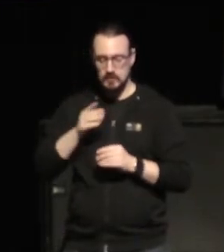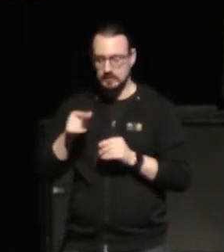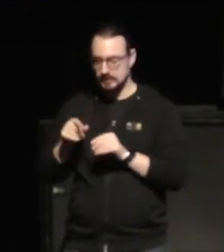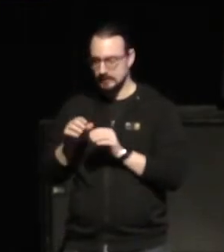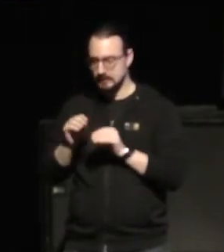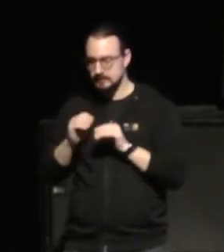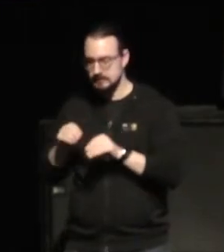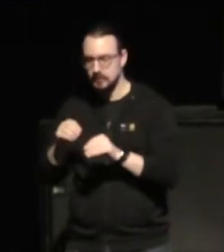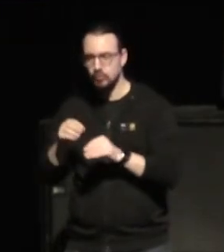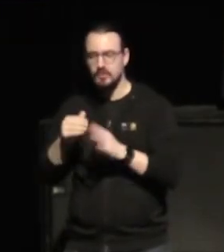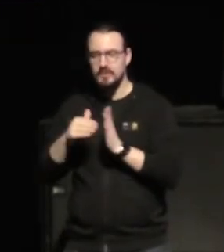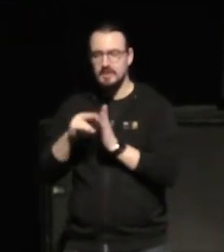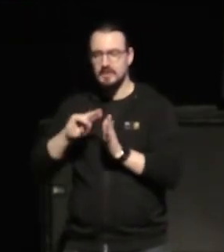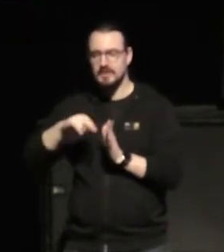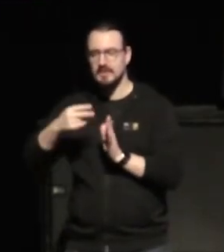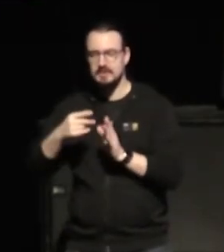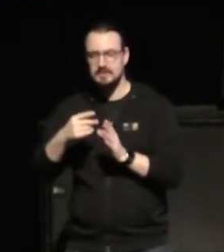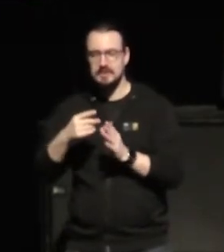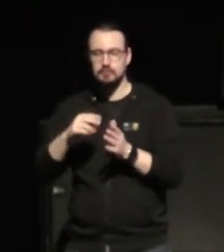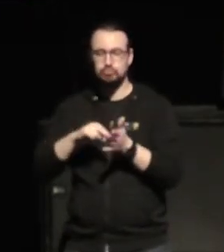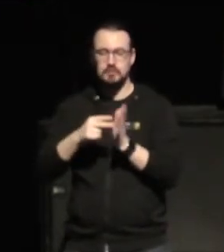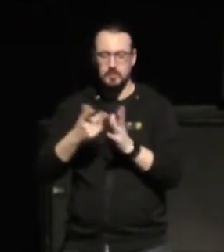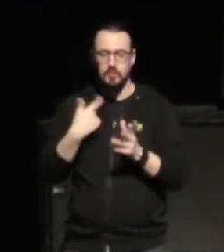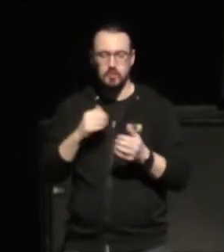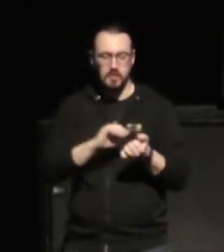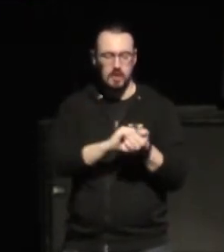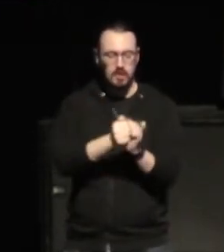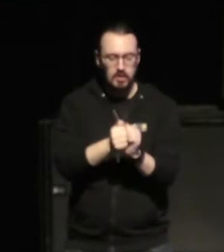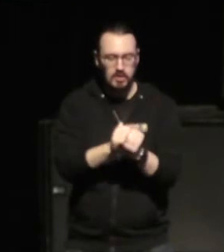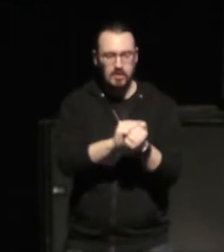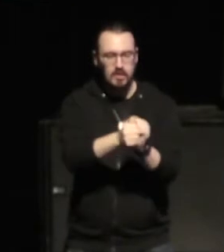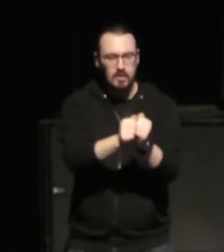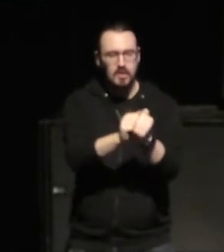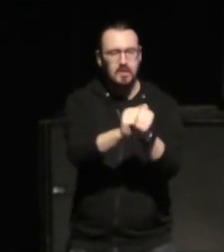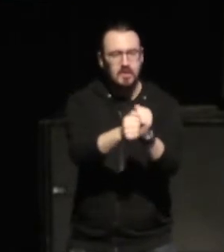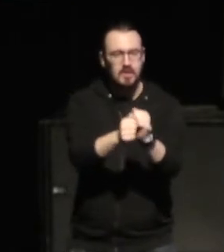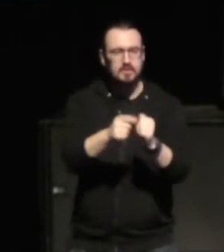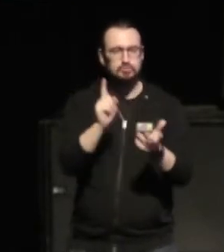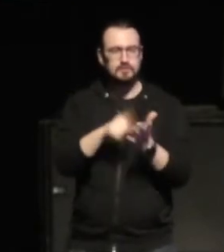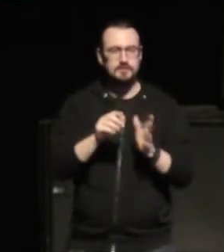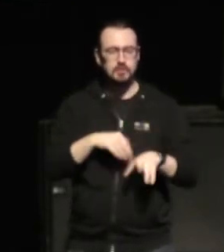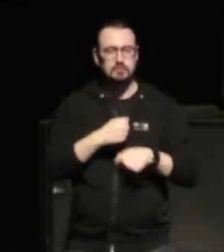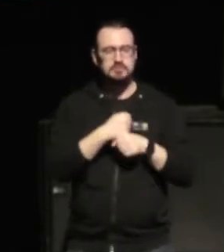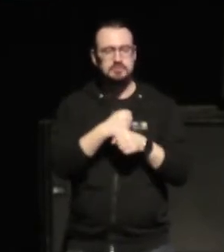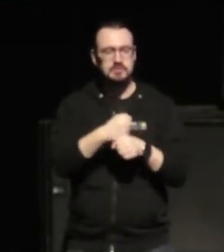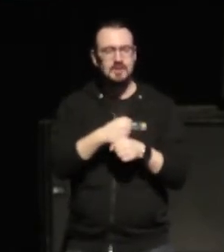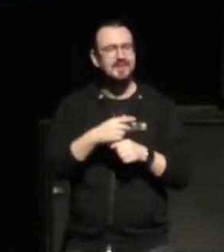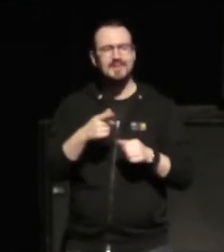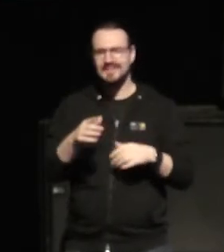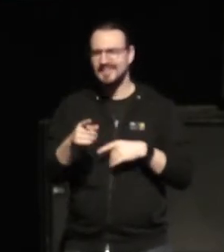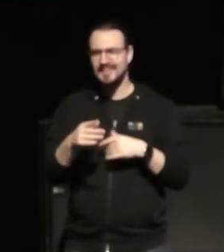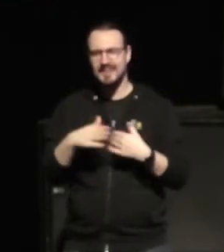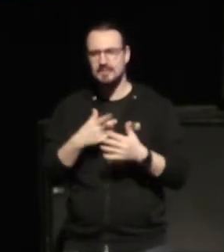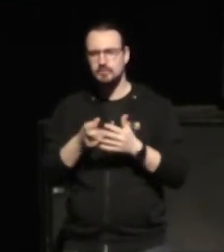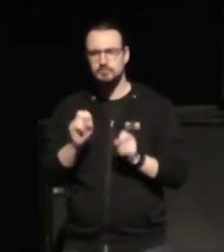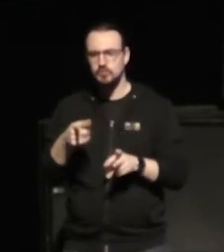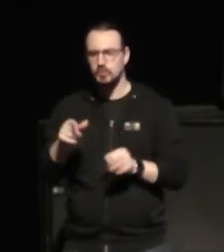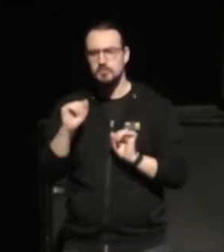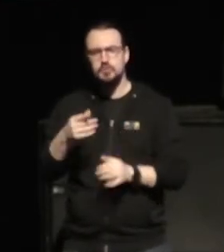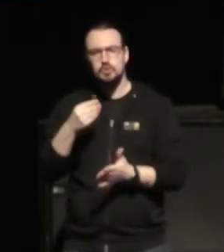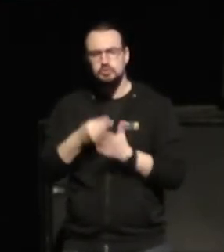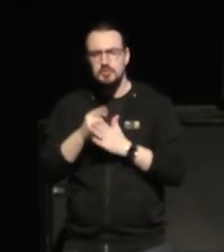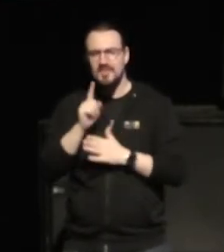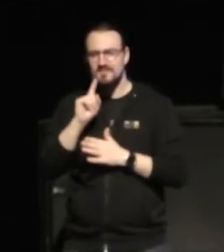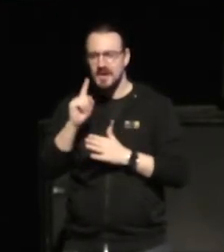next season, but the hybrid and modified one, you cannot keep for the other season. You need to buy it like every